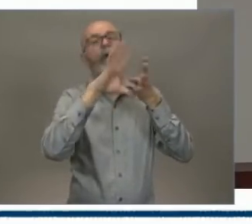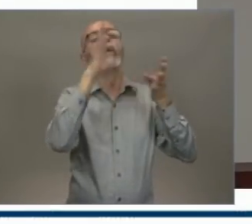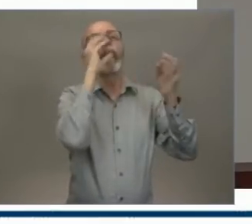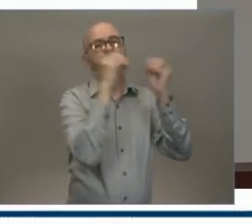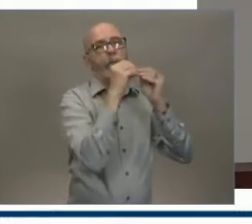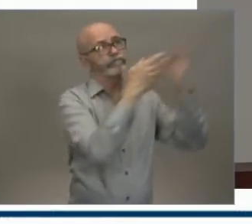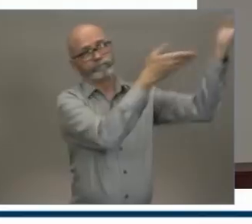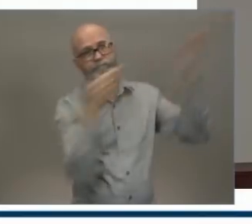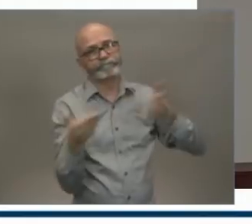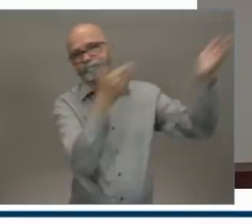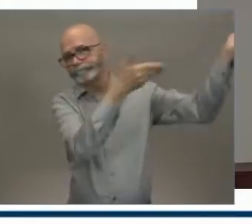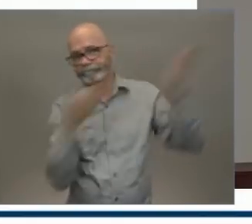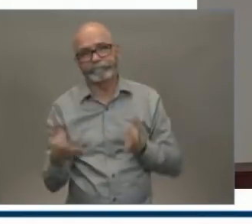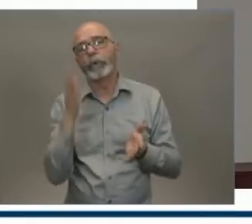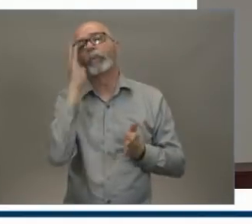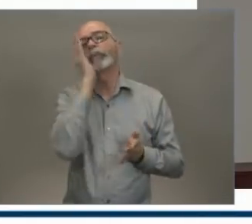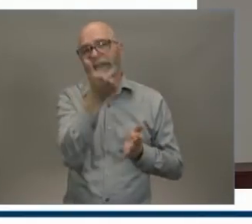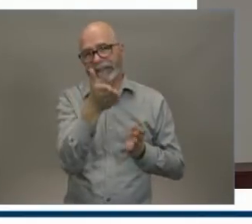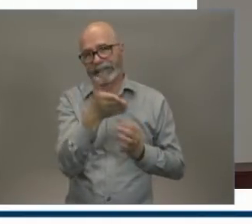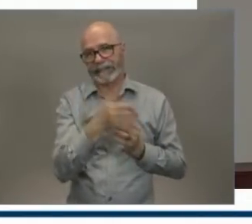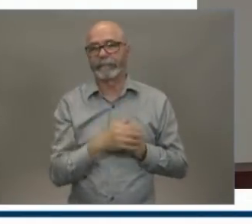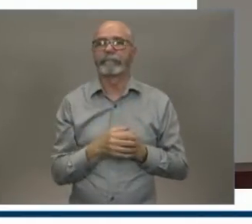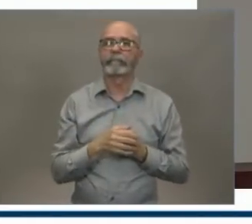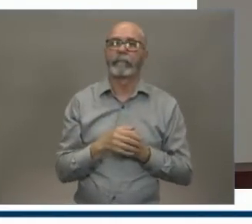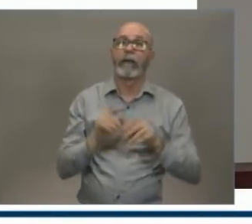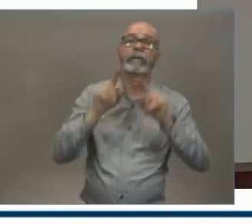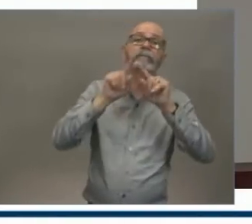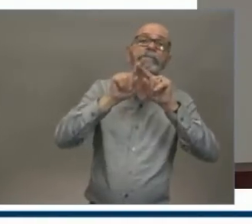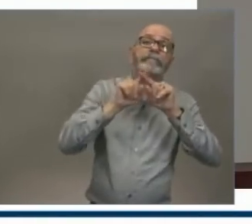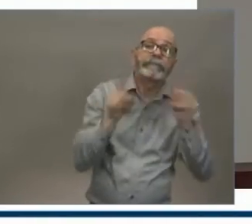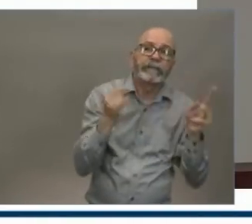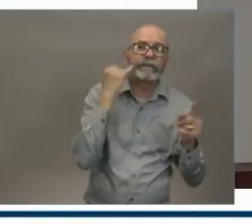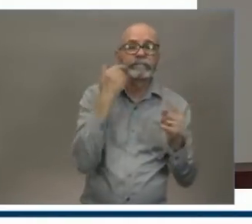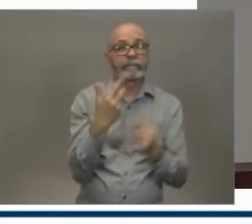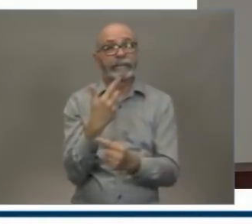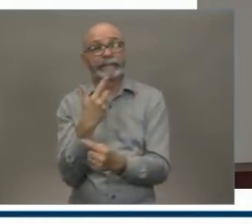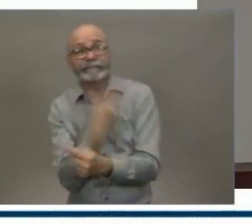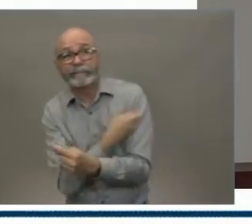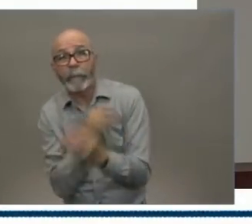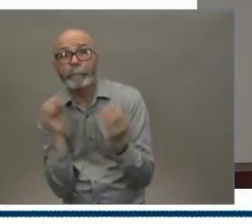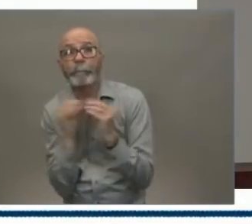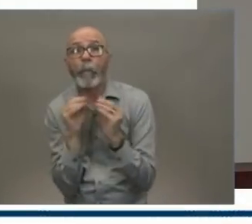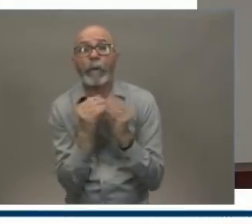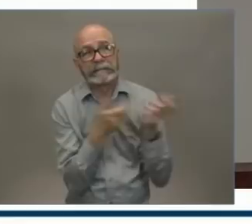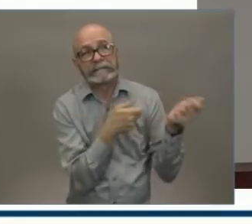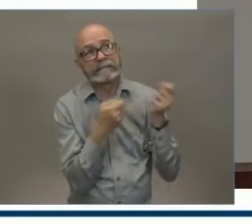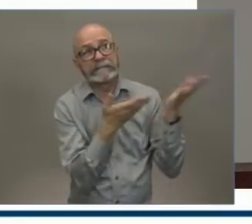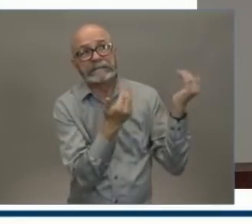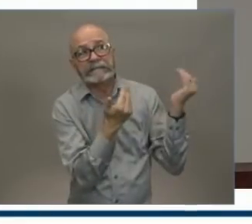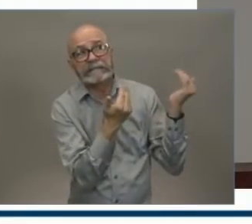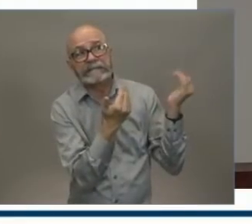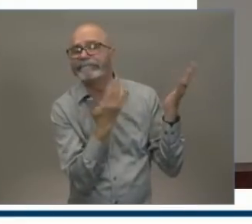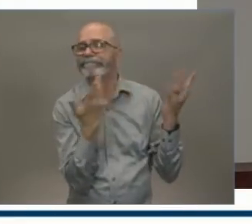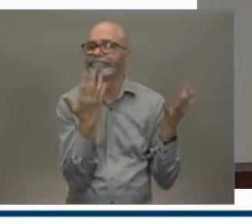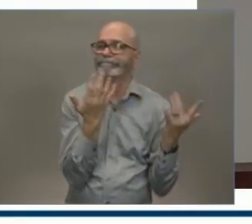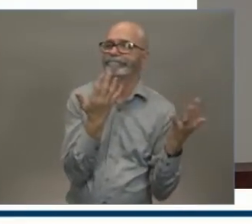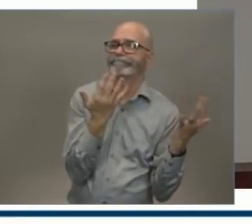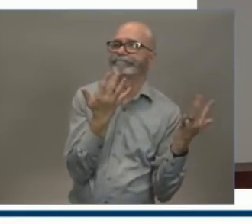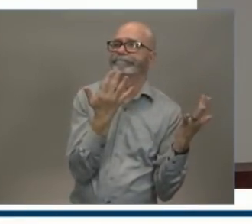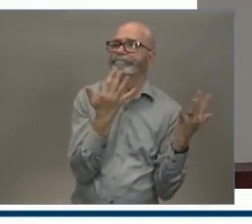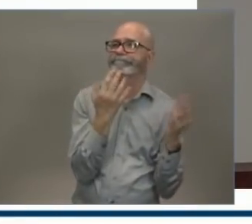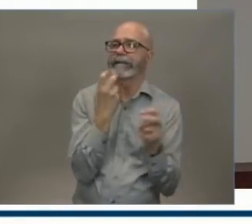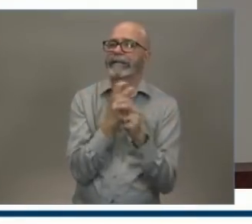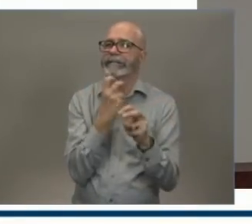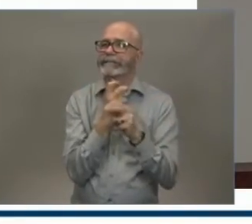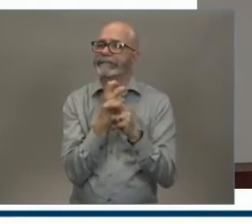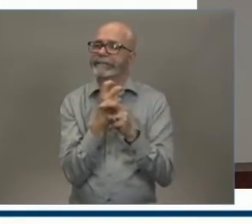we have no certainty of vaccine delivery beyond these times, and we're using that information that we have